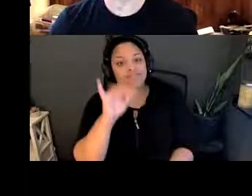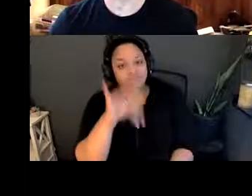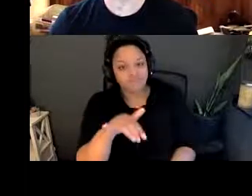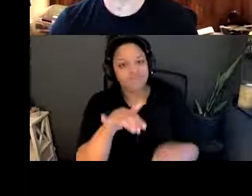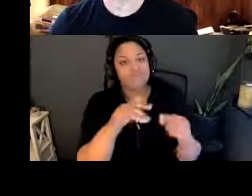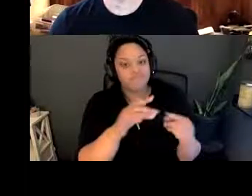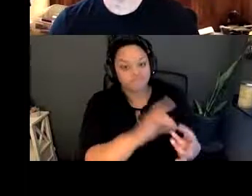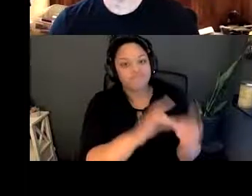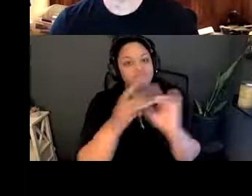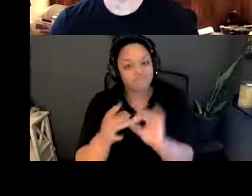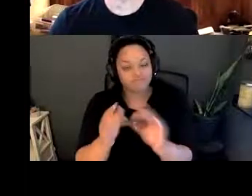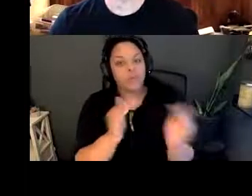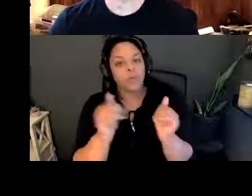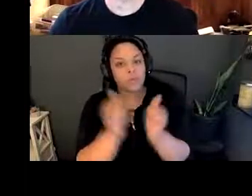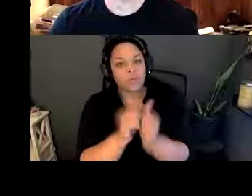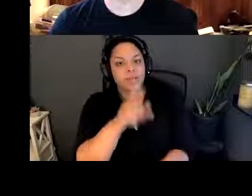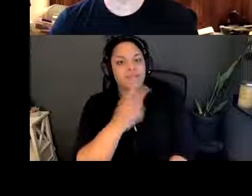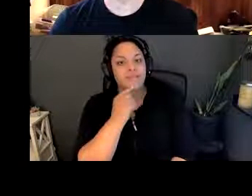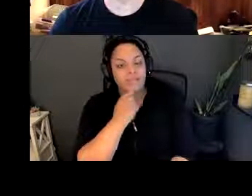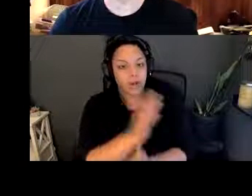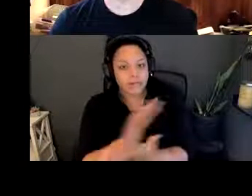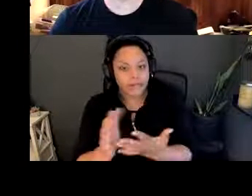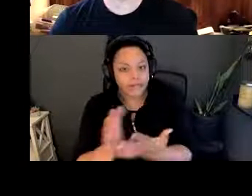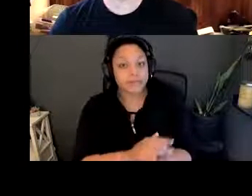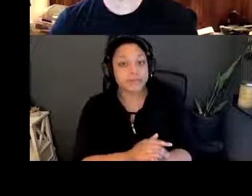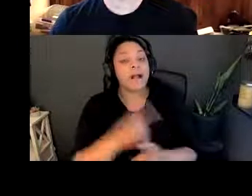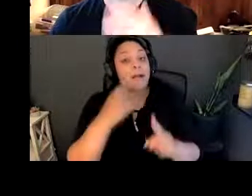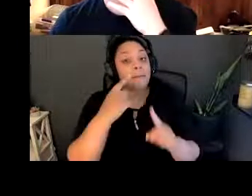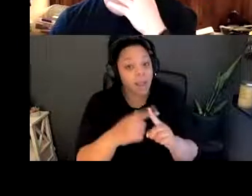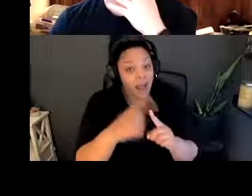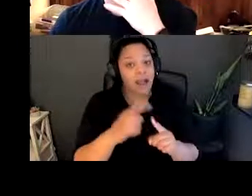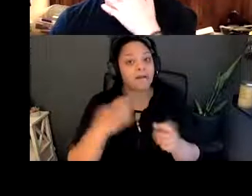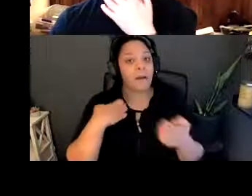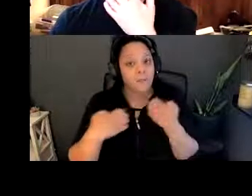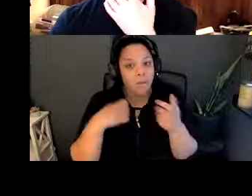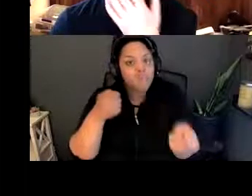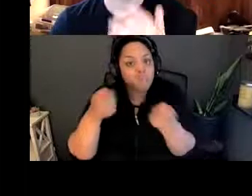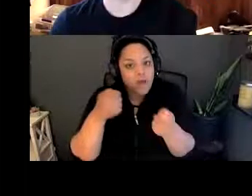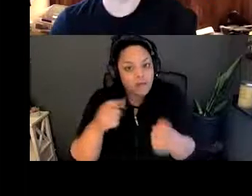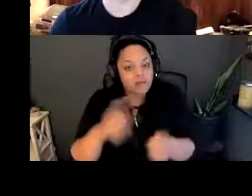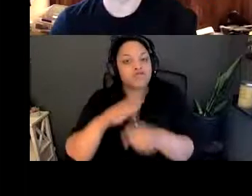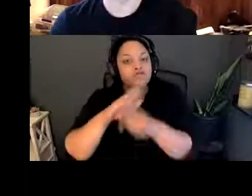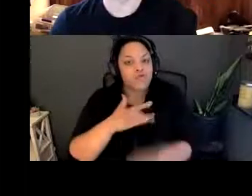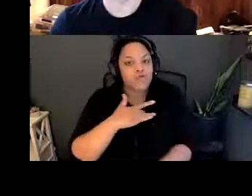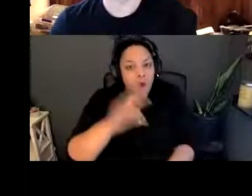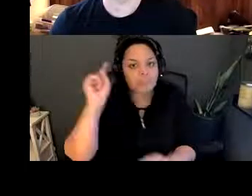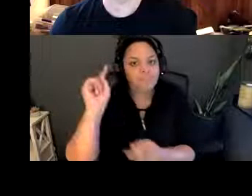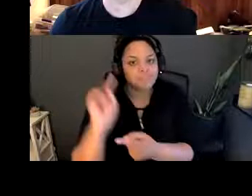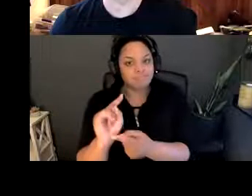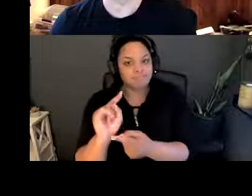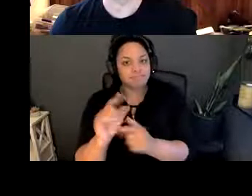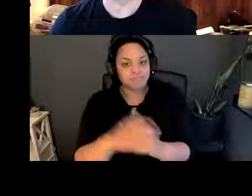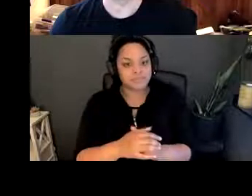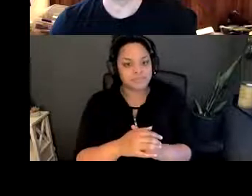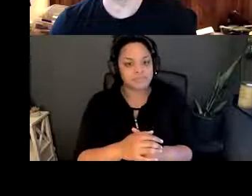gambling severity, positively linked to emotional regulation, stress proneness, and all the rest of that. So in other words,